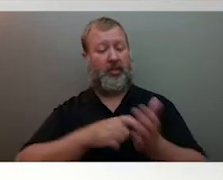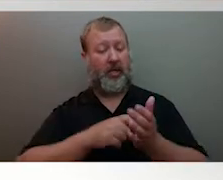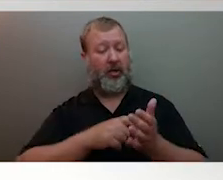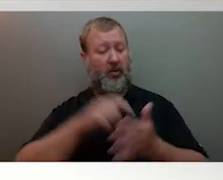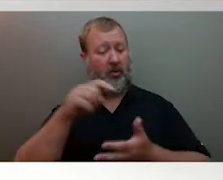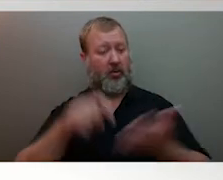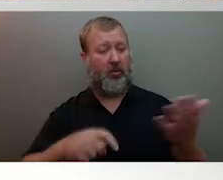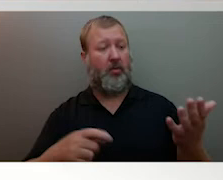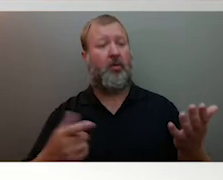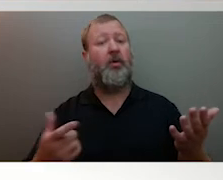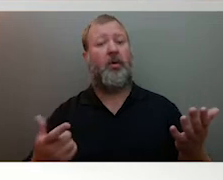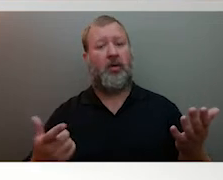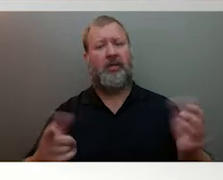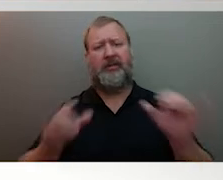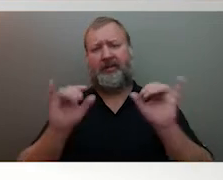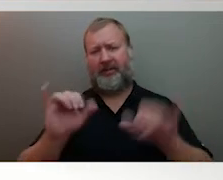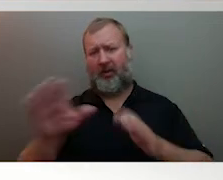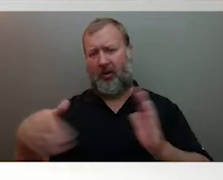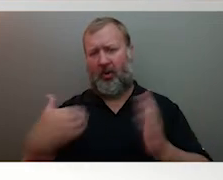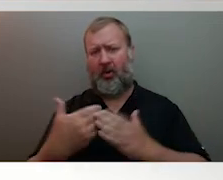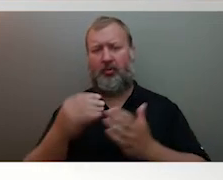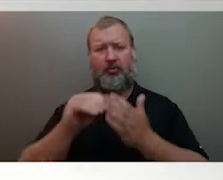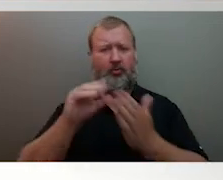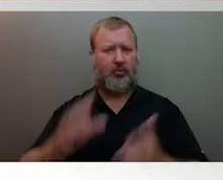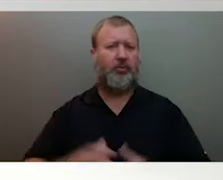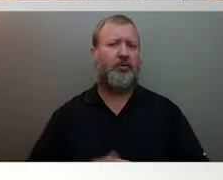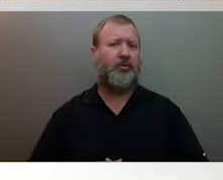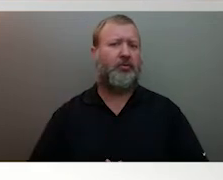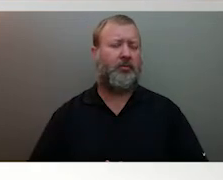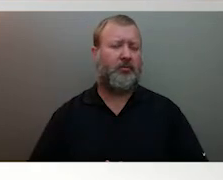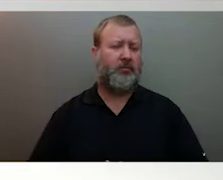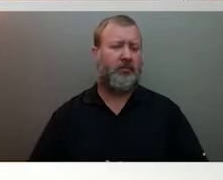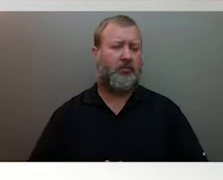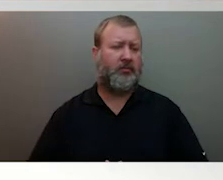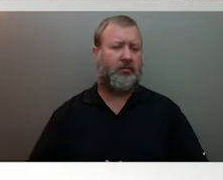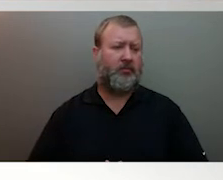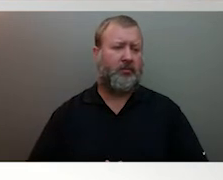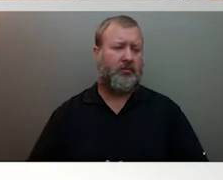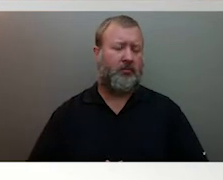program, it's the same for all of our students.